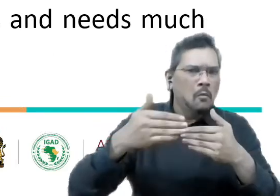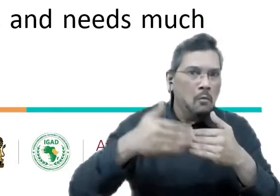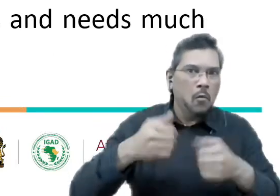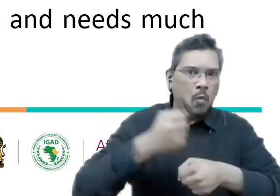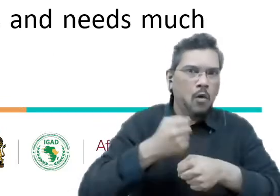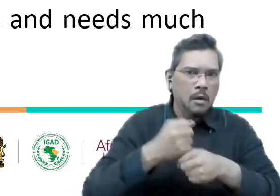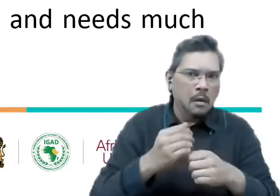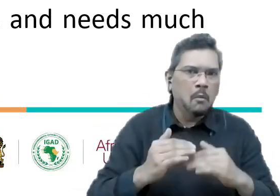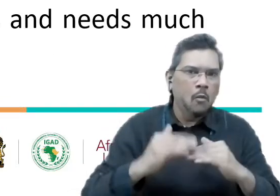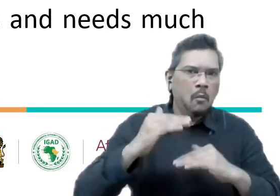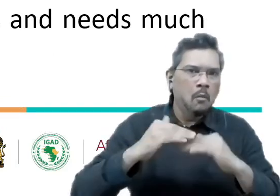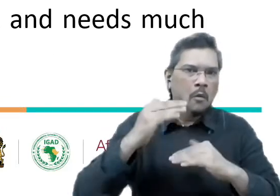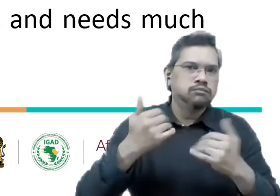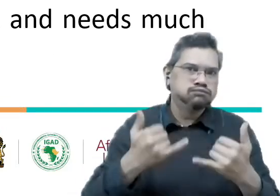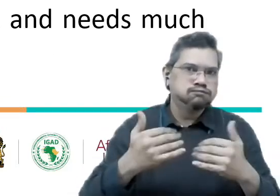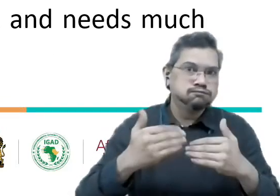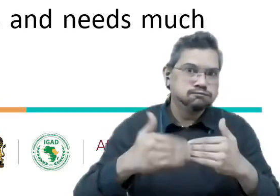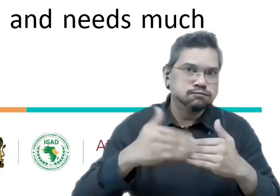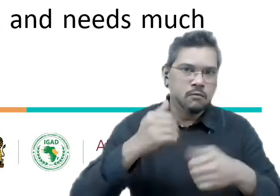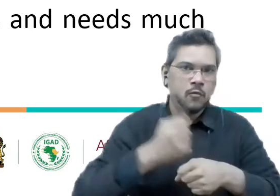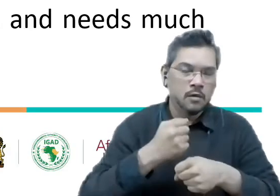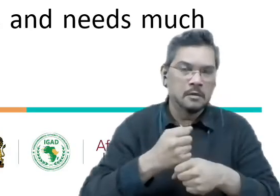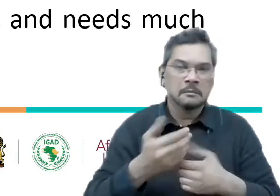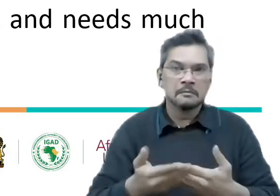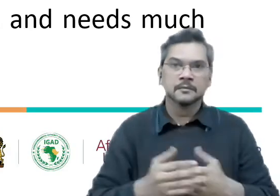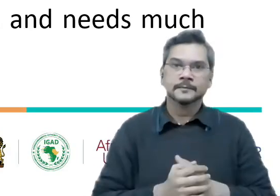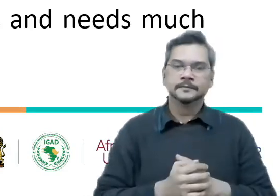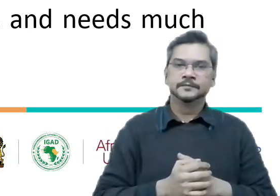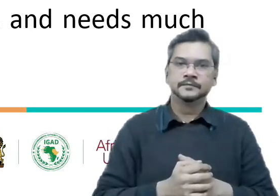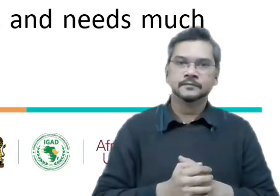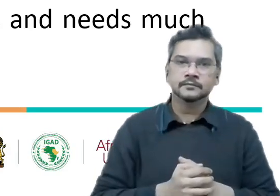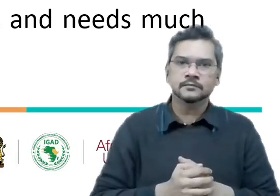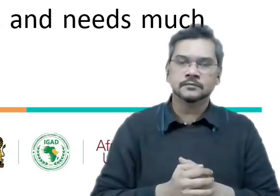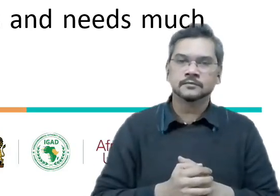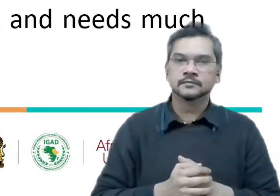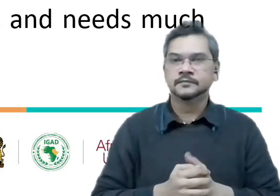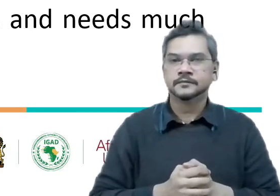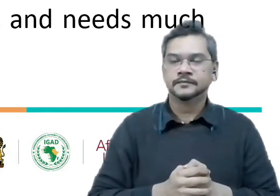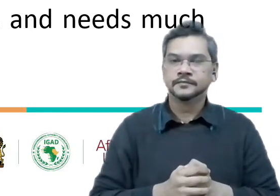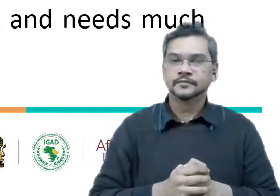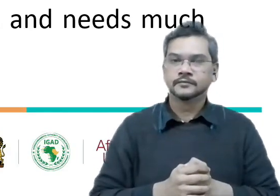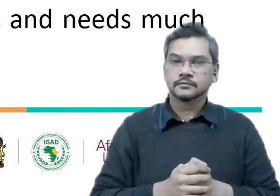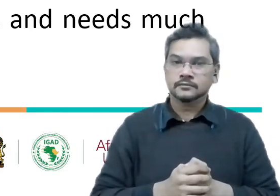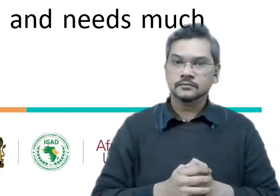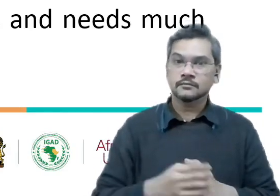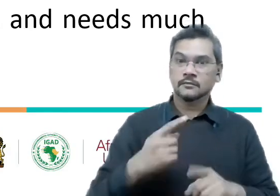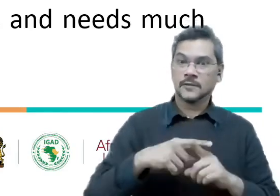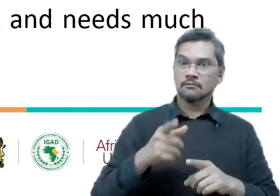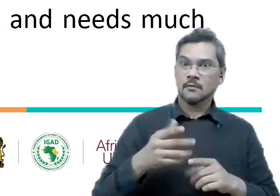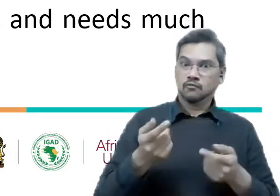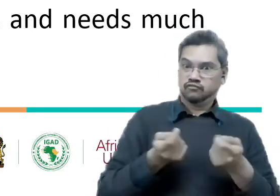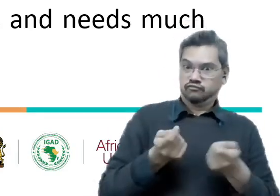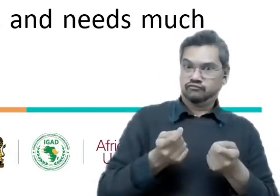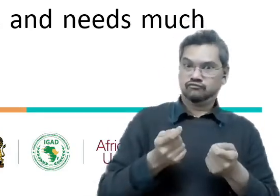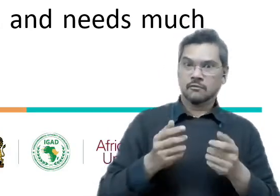And in terms of strengthening disaster risk governance, there is really a need for closer cooperation